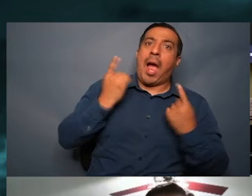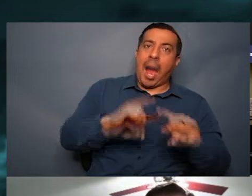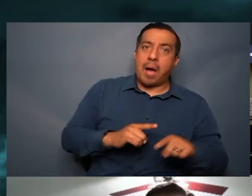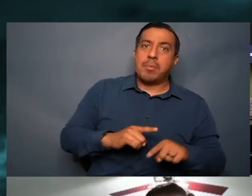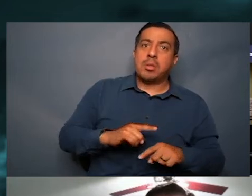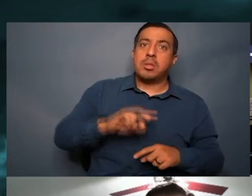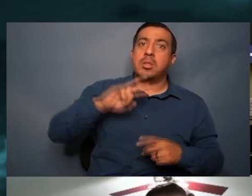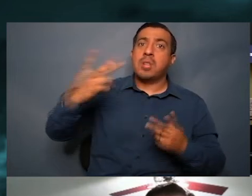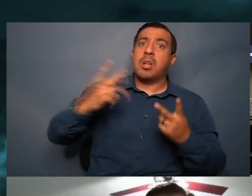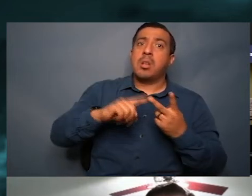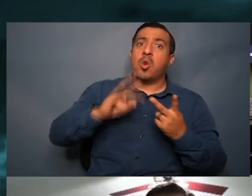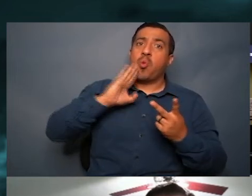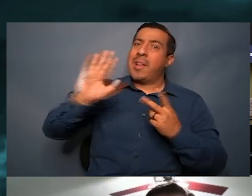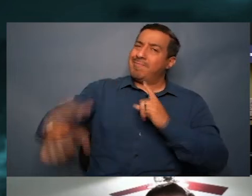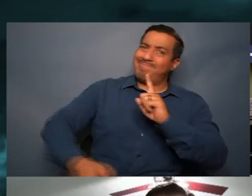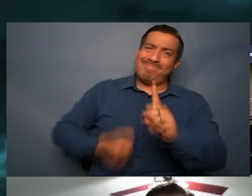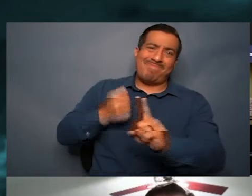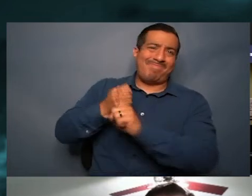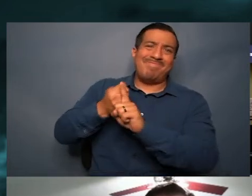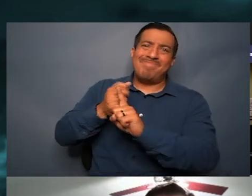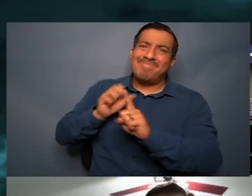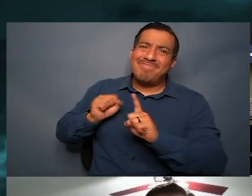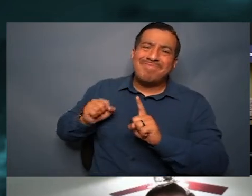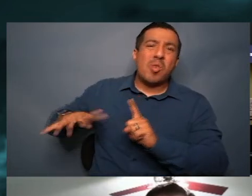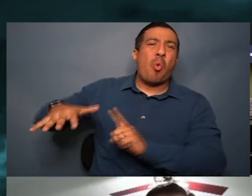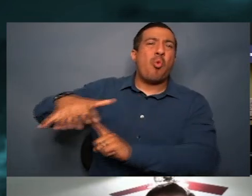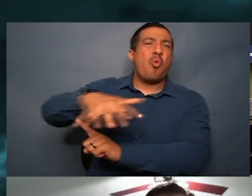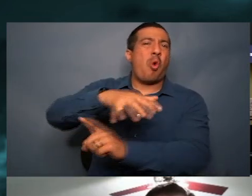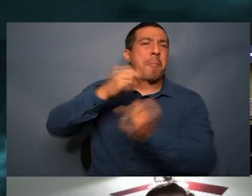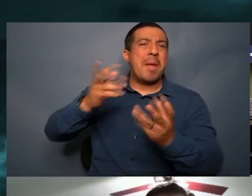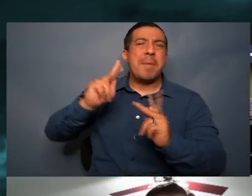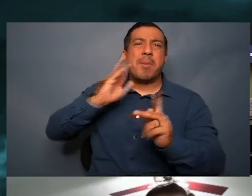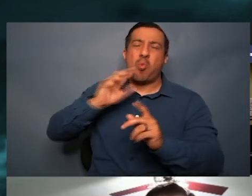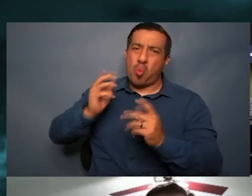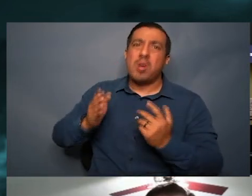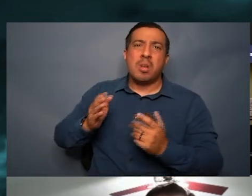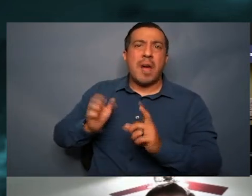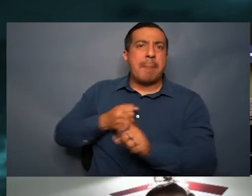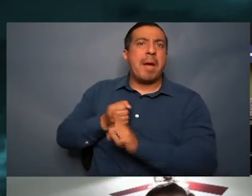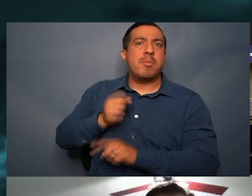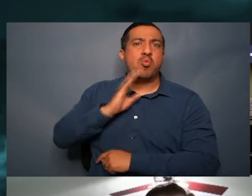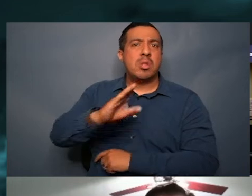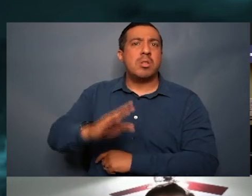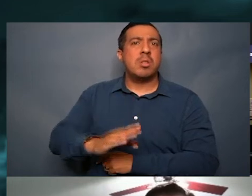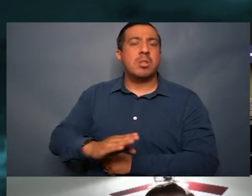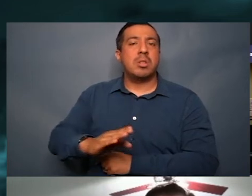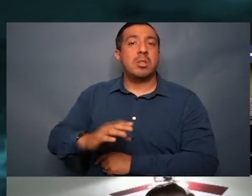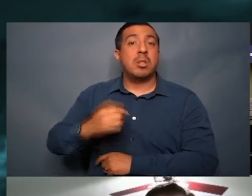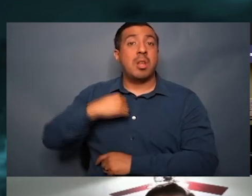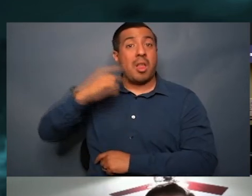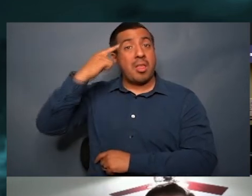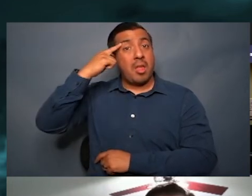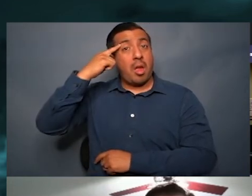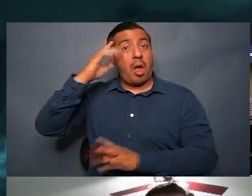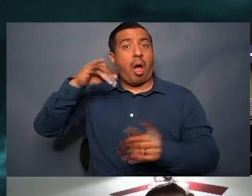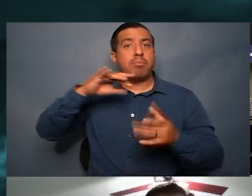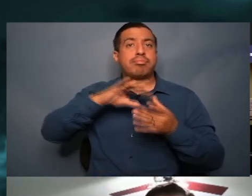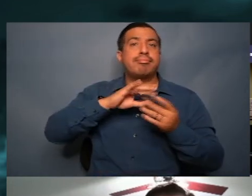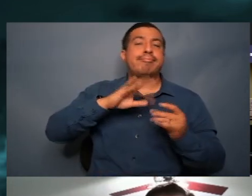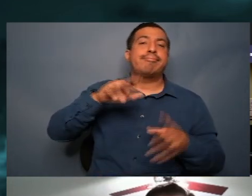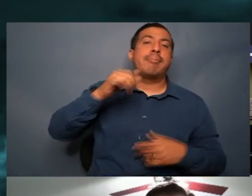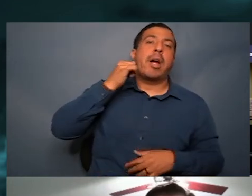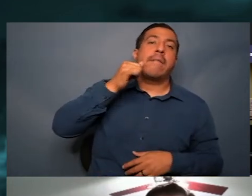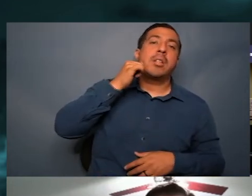to be impactful, and it's going to be impactful for a lot of people. And so we're not going to use that language for your